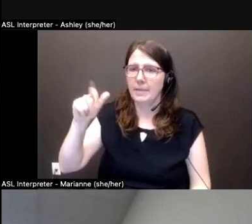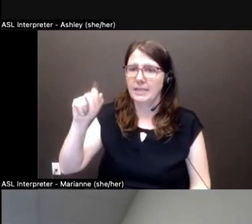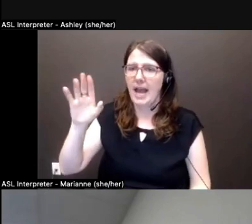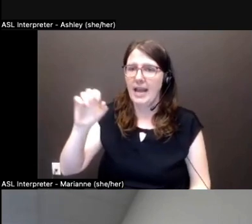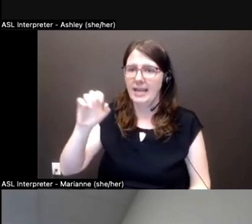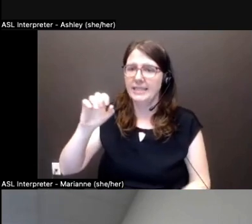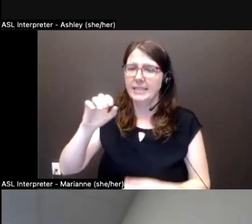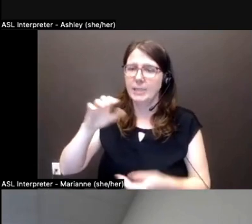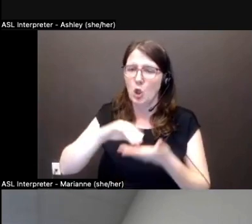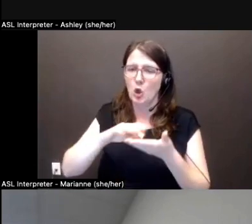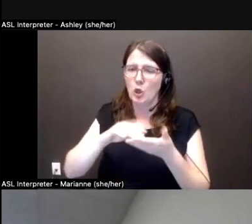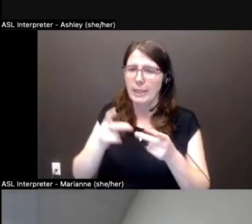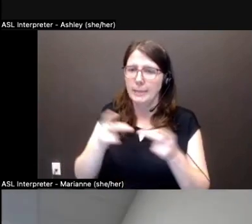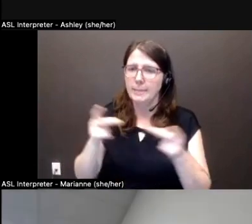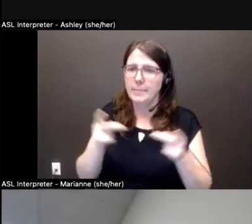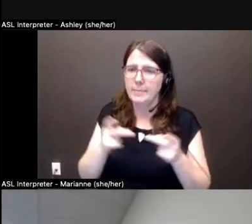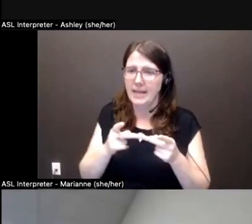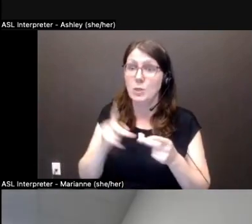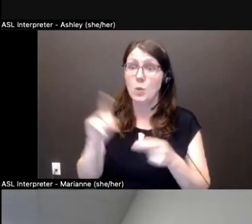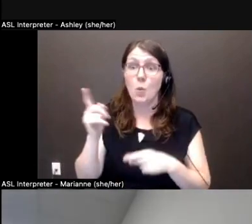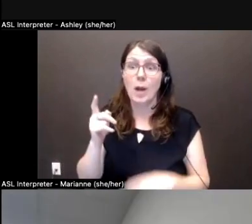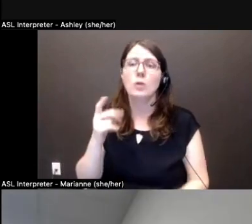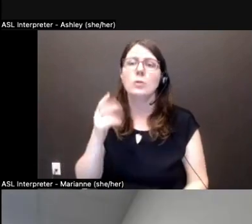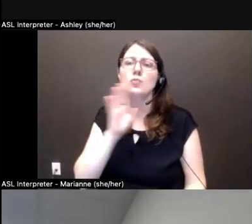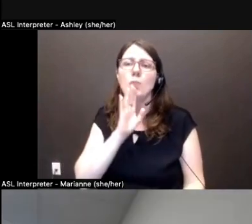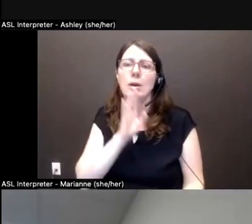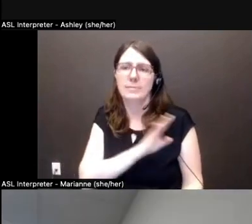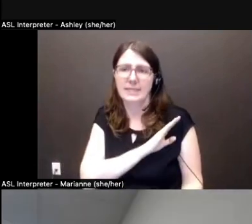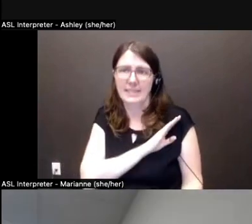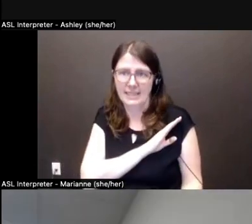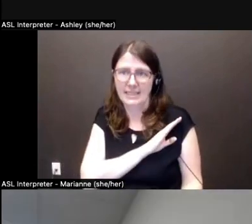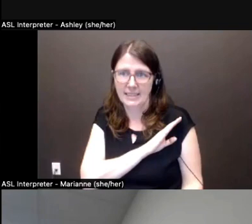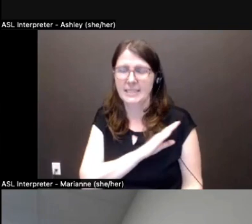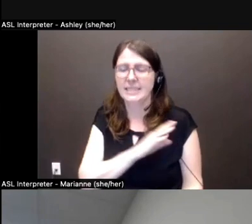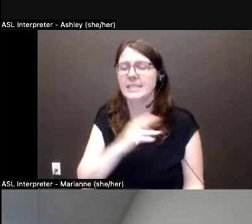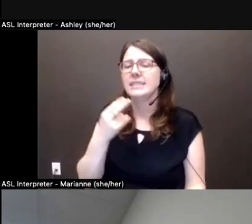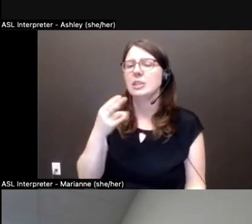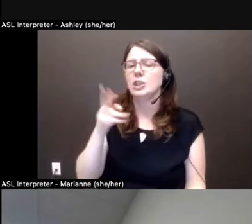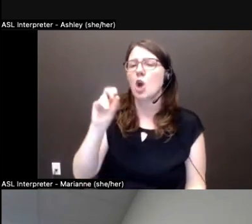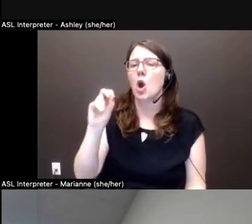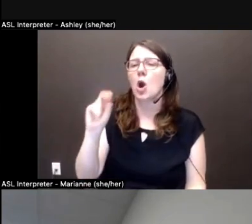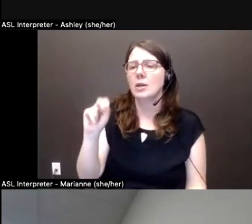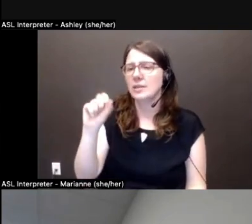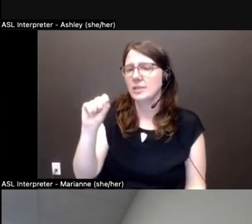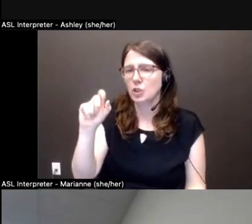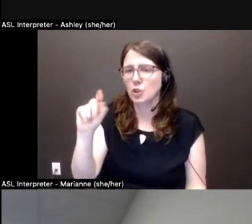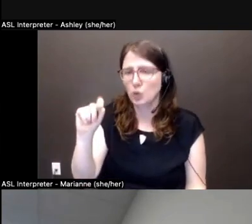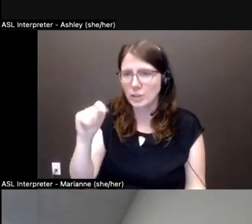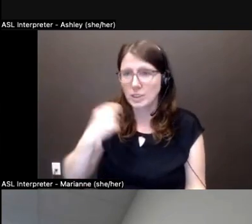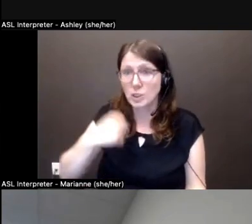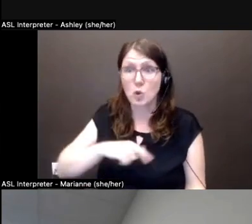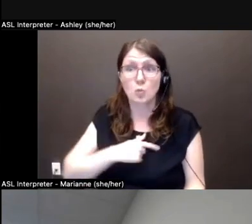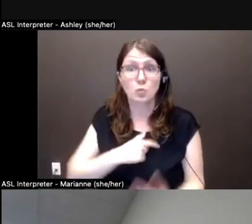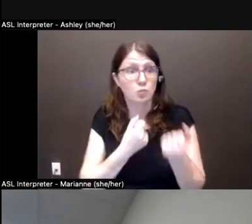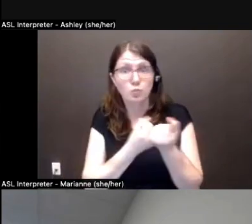7700 here in Ontario Street. We provide ongoing support in digital